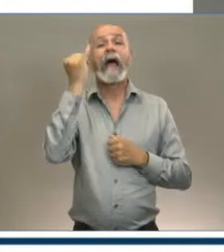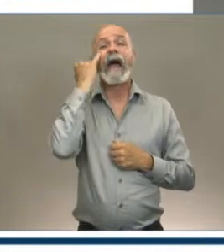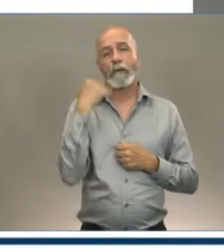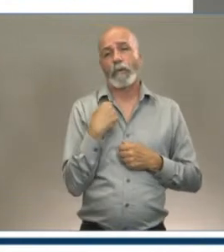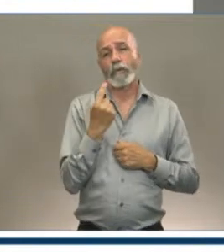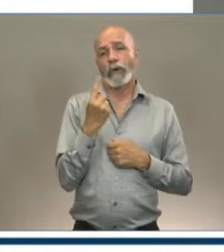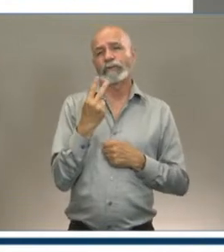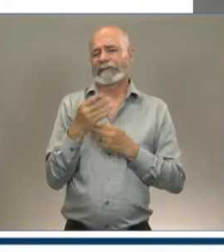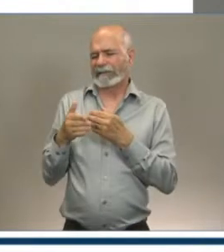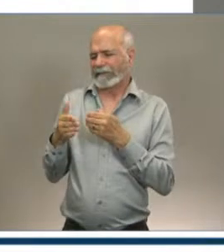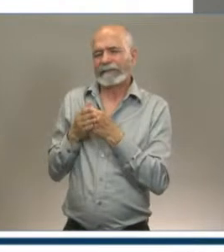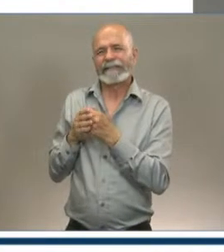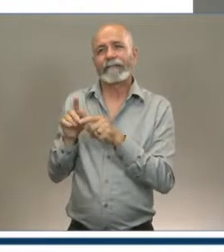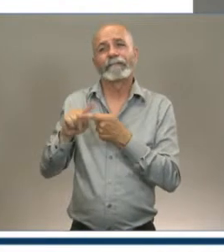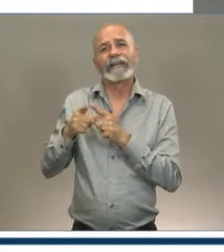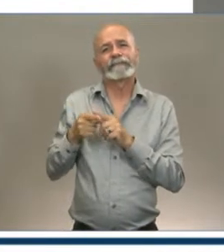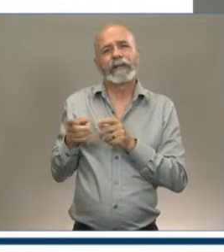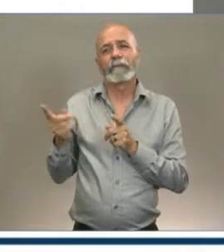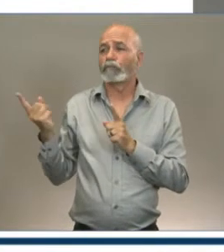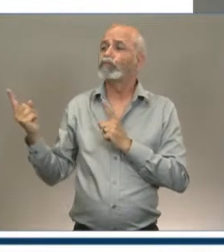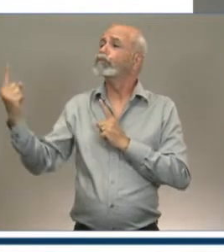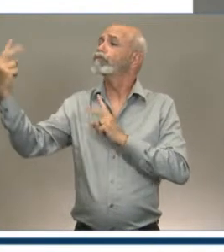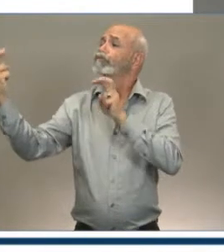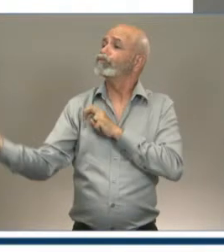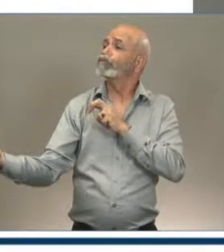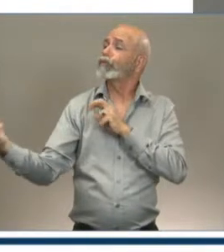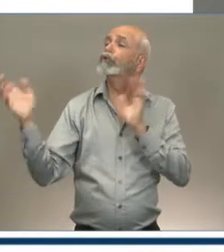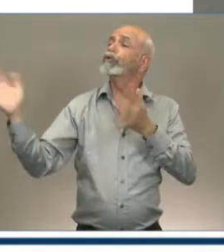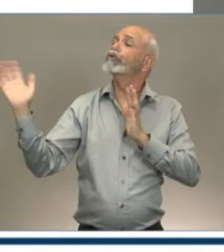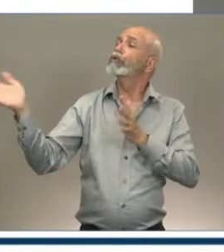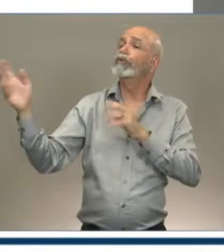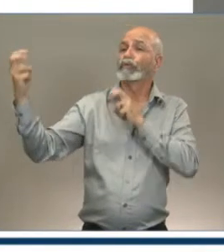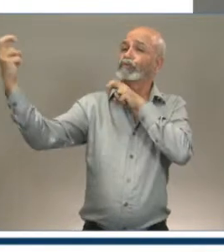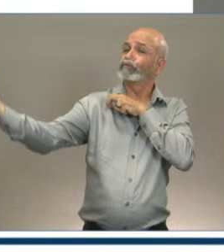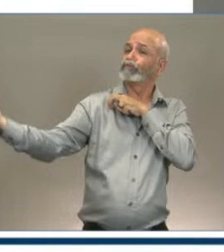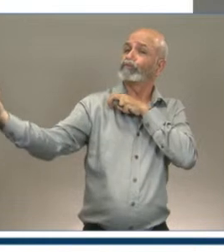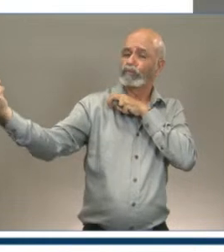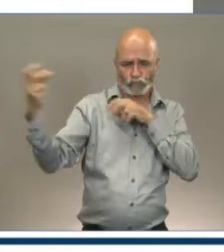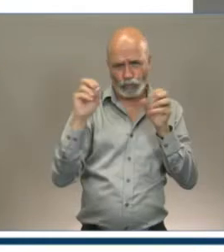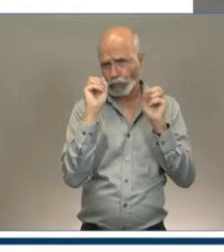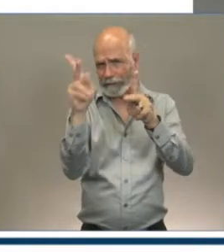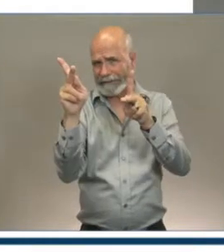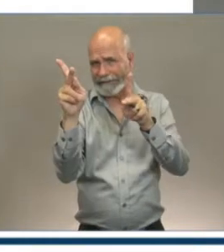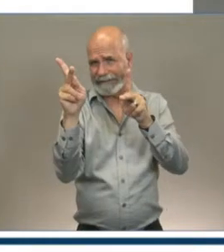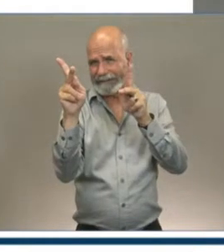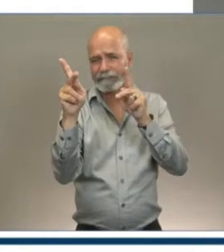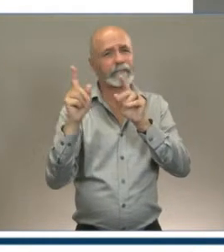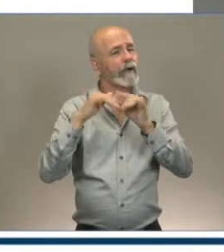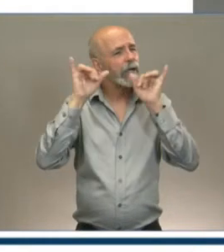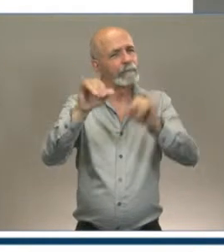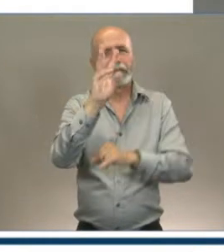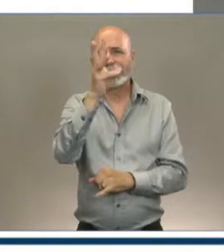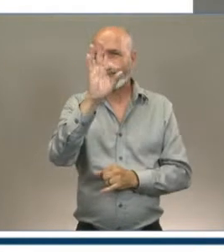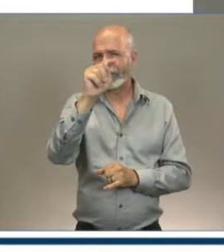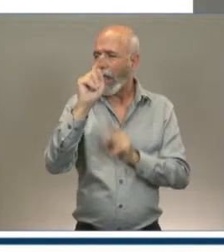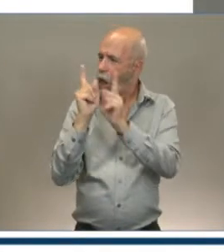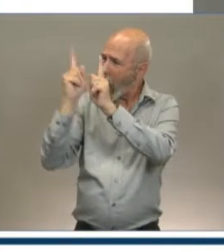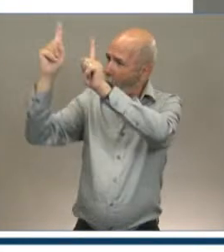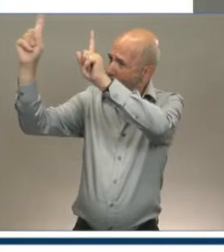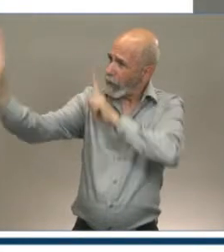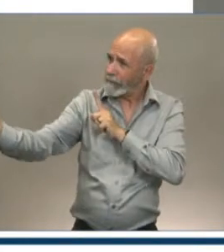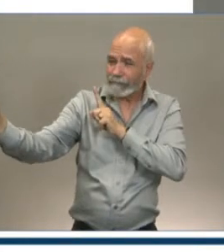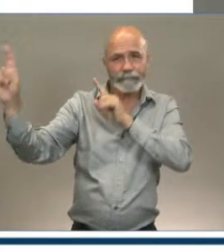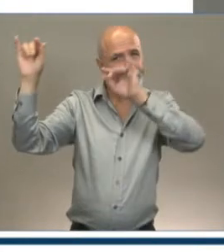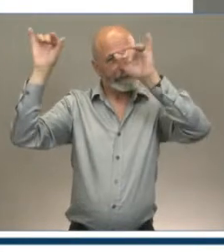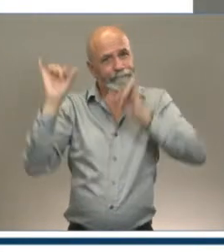have a chat on your deck or in your yard, but you must stay physically distanced at all times, stay